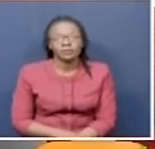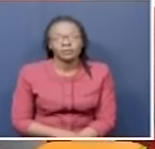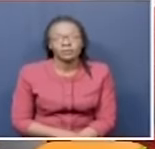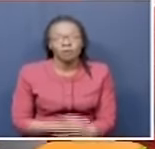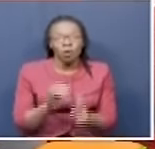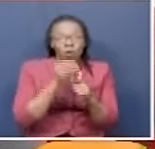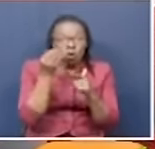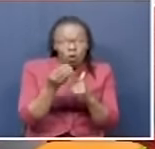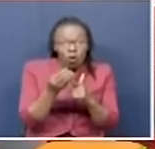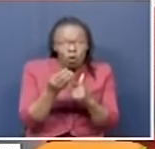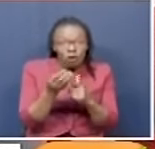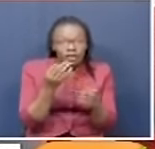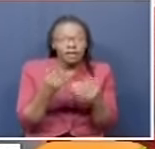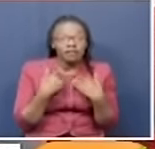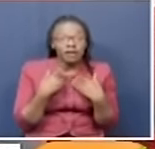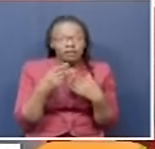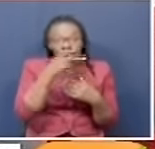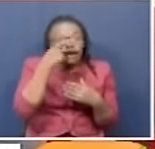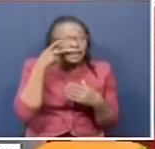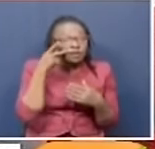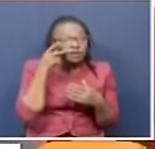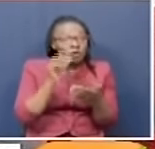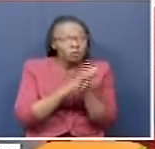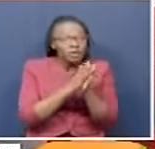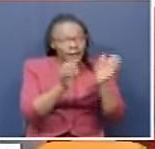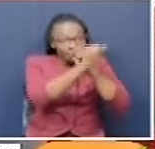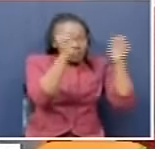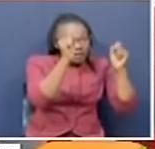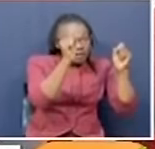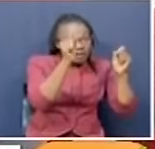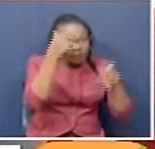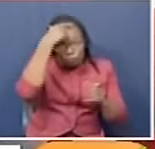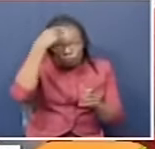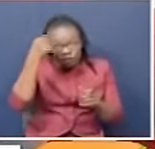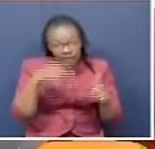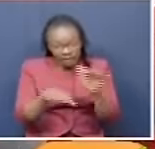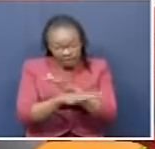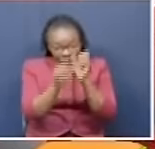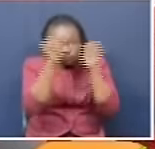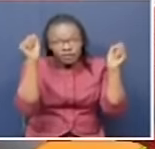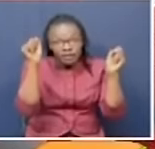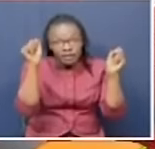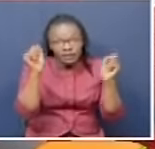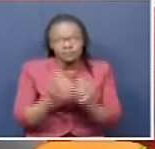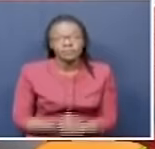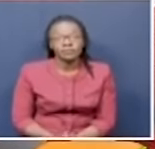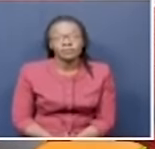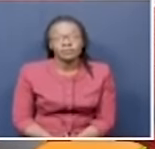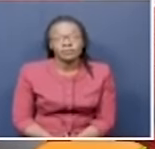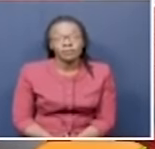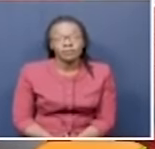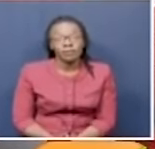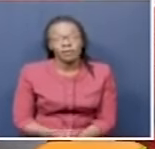Okay, what if Kalonzo was the flag bearer and Moses Wetangula the deputy? This is what they're mulling over, the